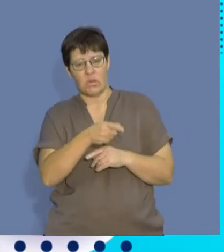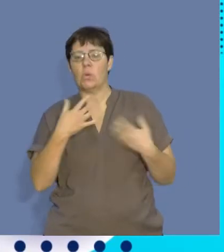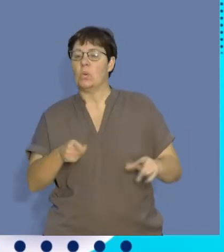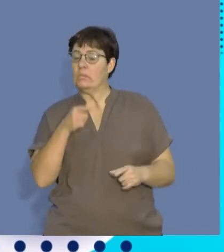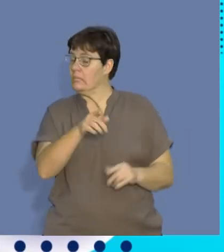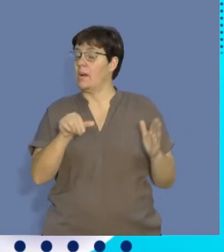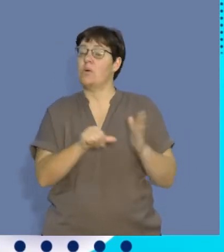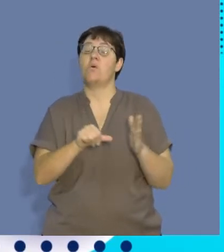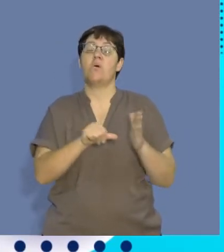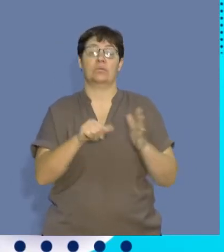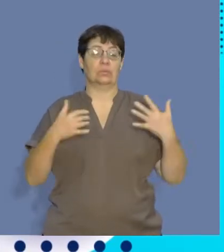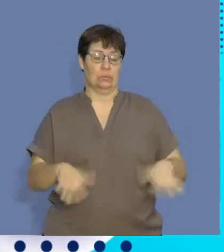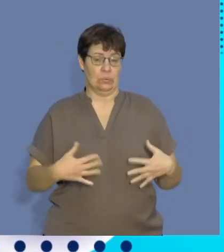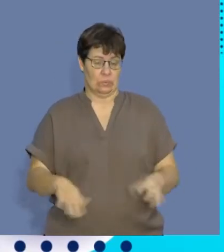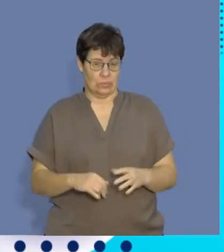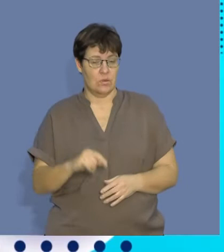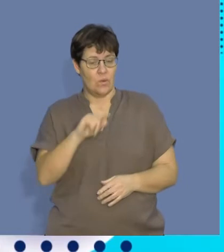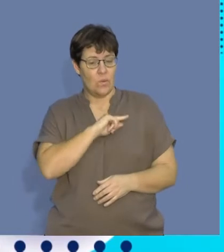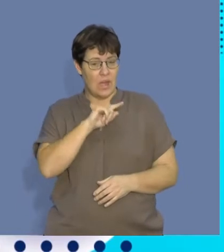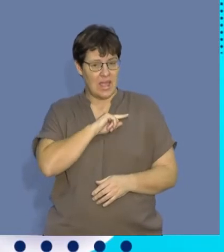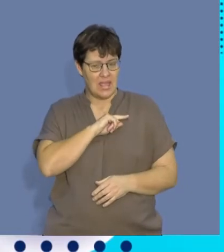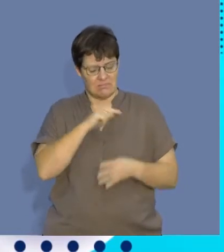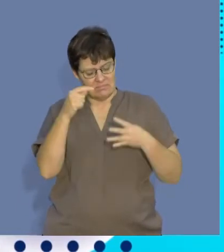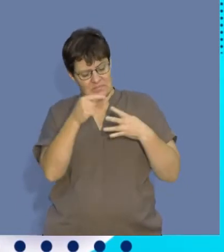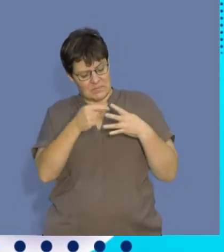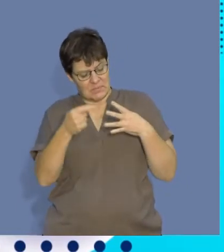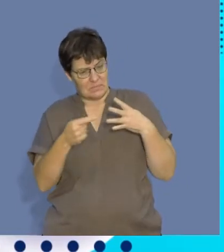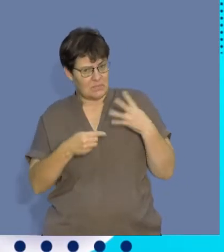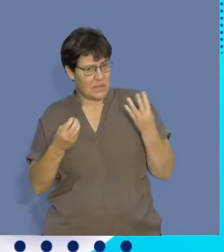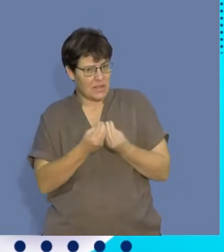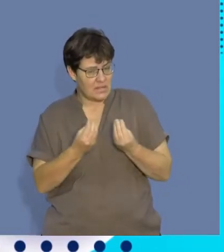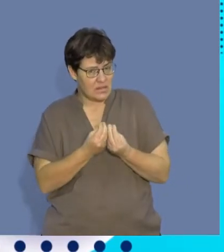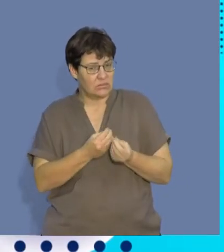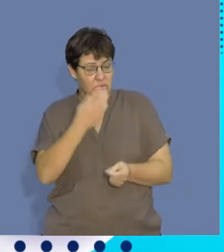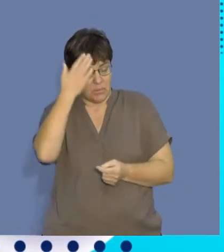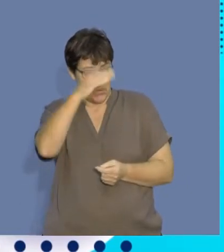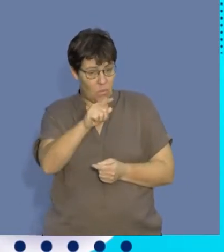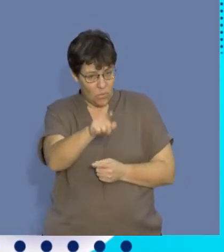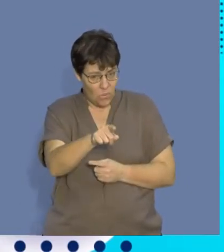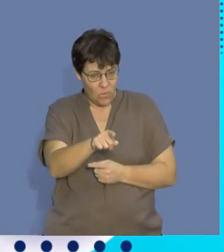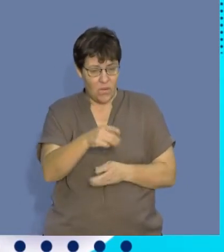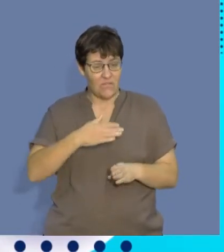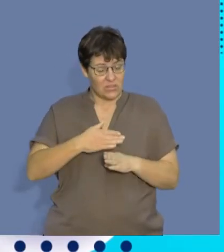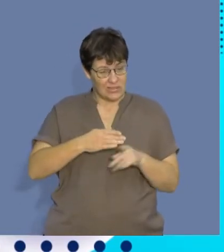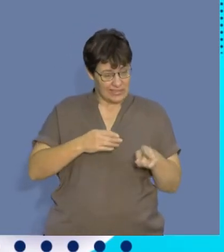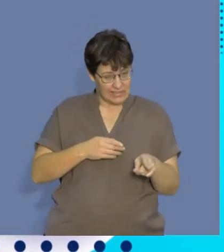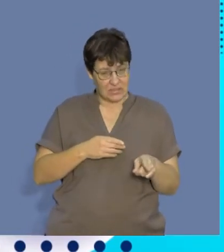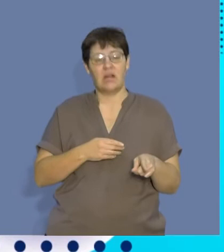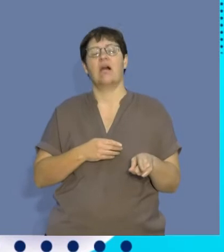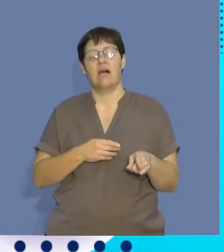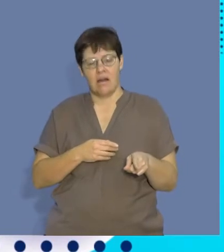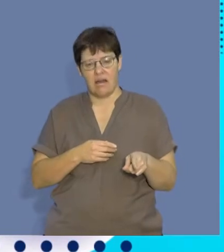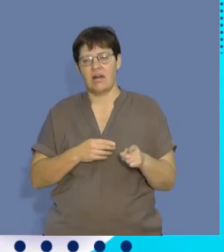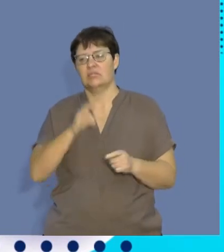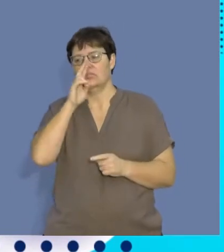lesson that we have because it outlines all the important things that we need to know about functions, and then we'll look